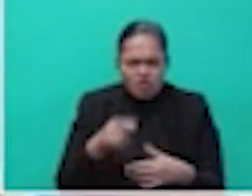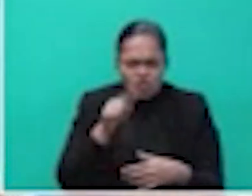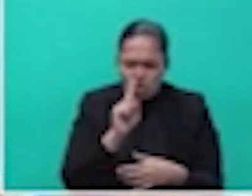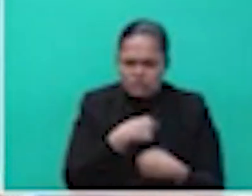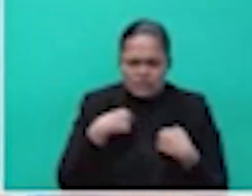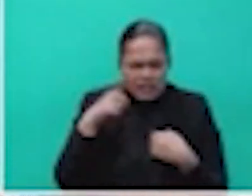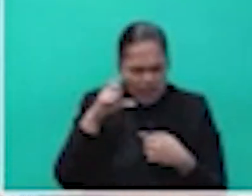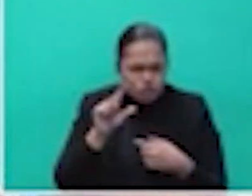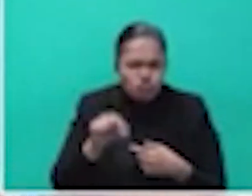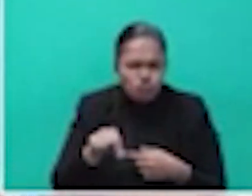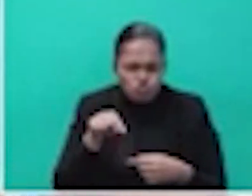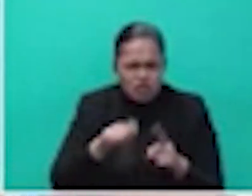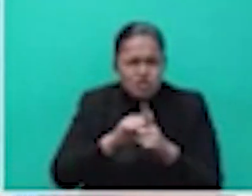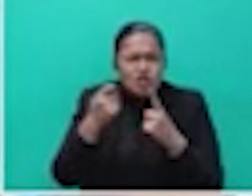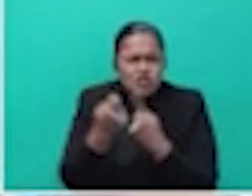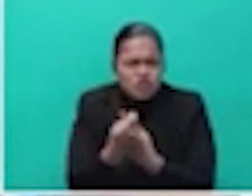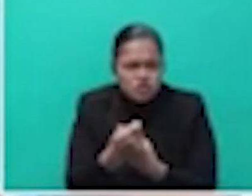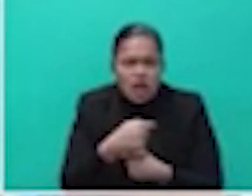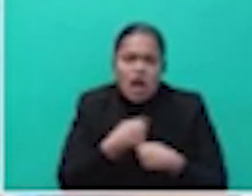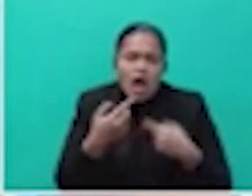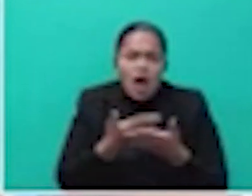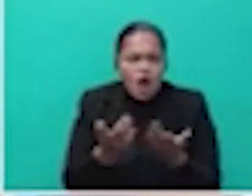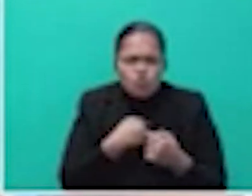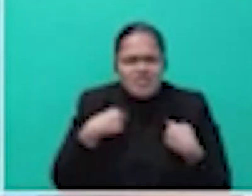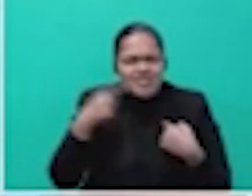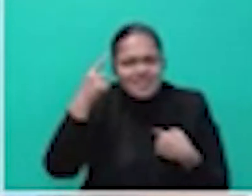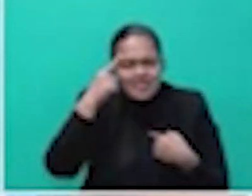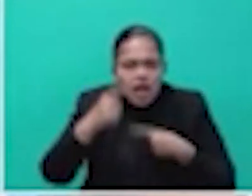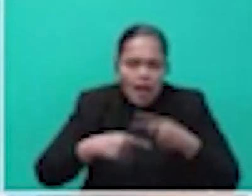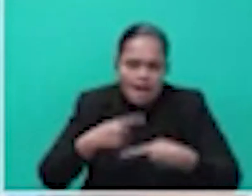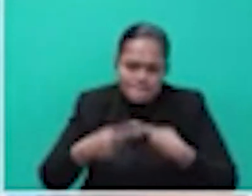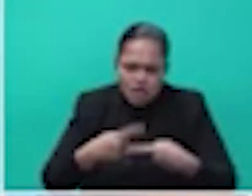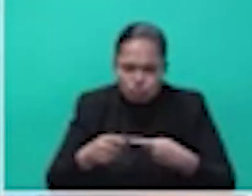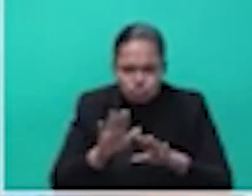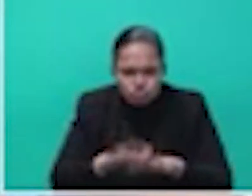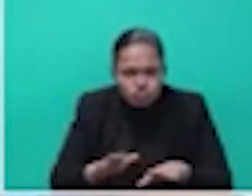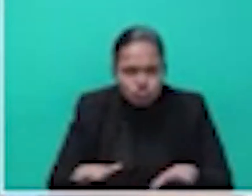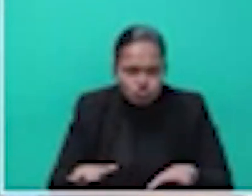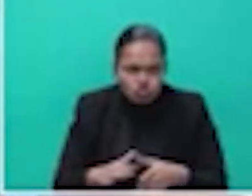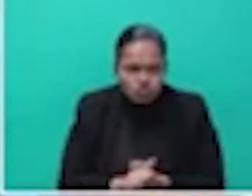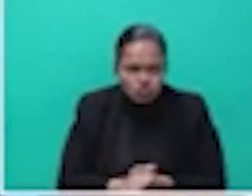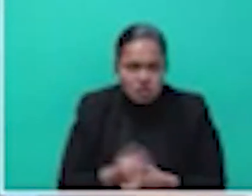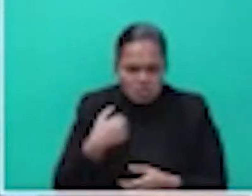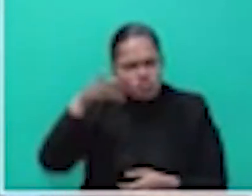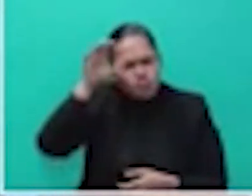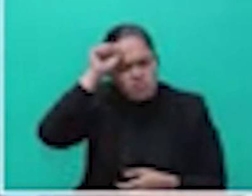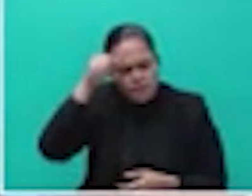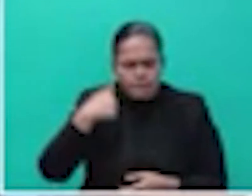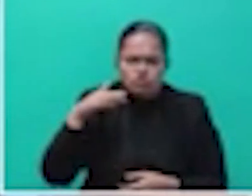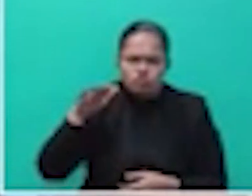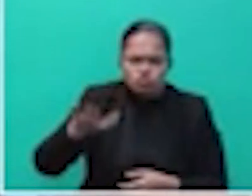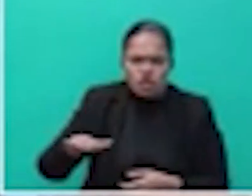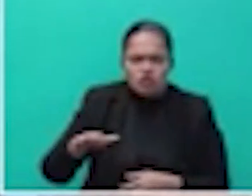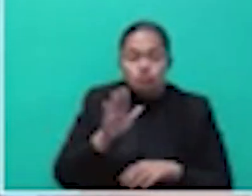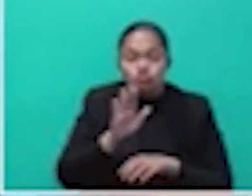this country, our traditional notions about how we think about children have evolved. I remember when I was a child, children used